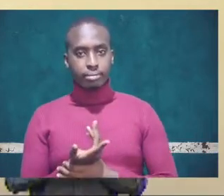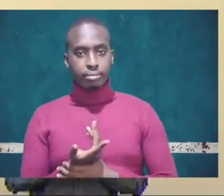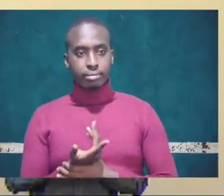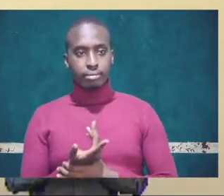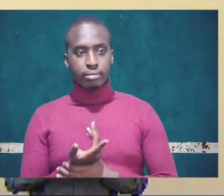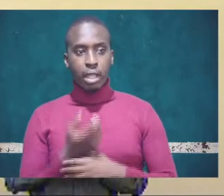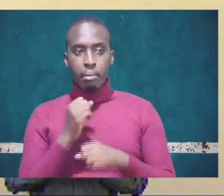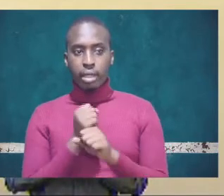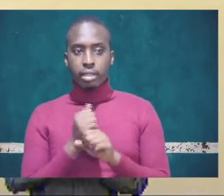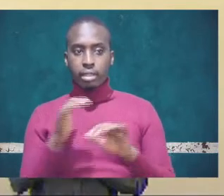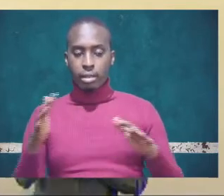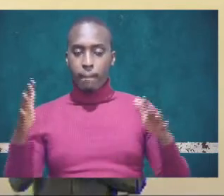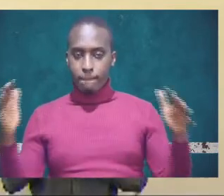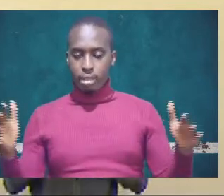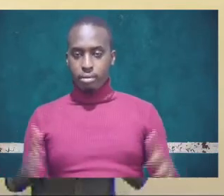Let me make it bigger.